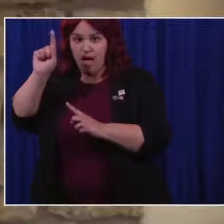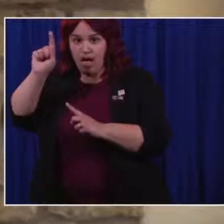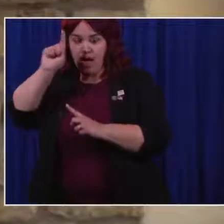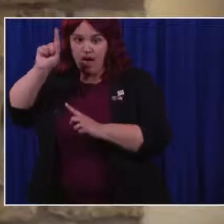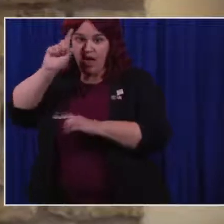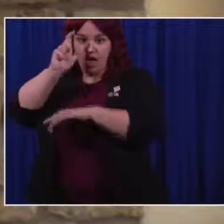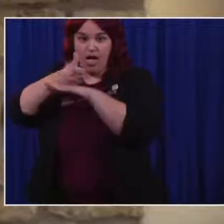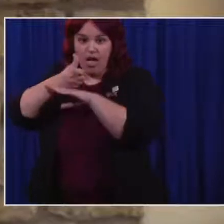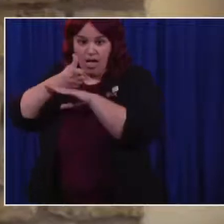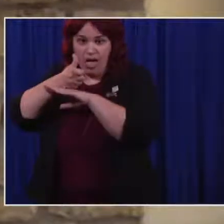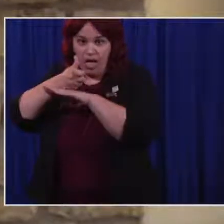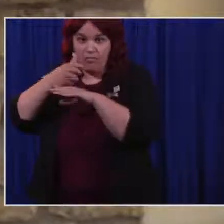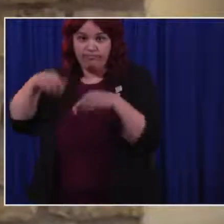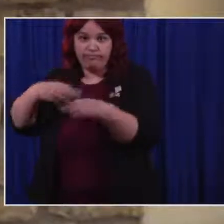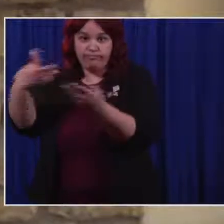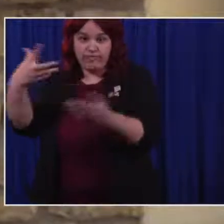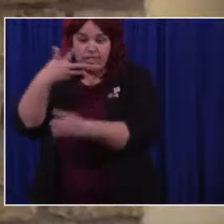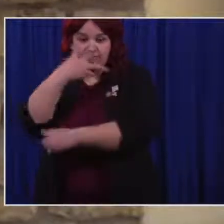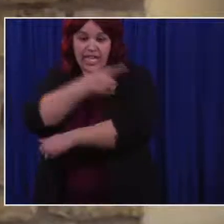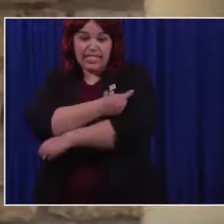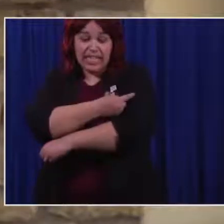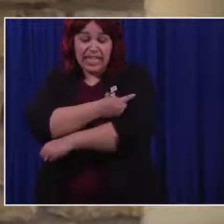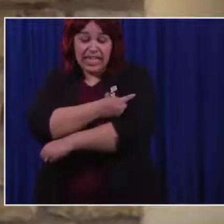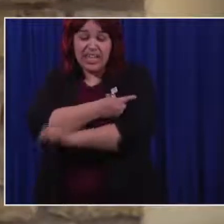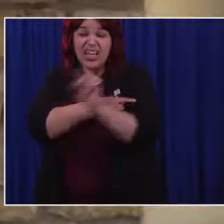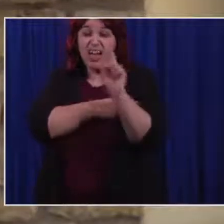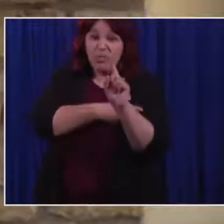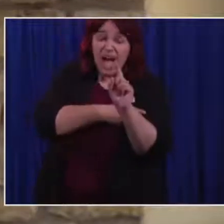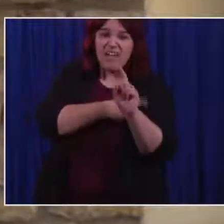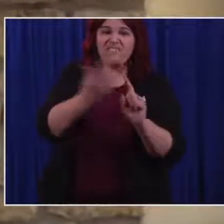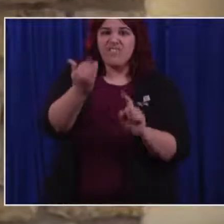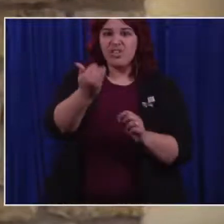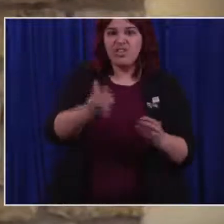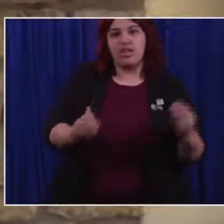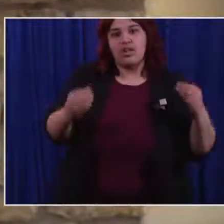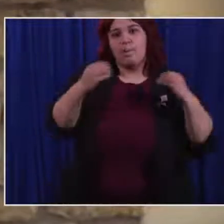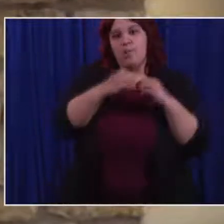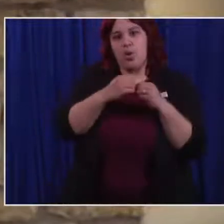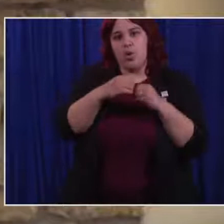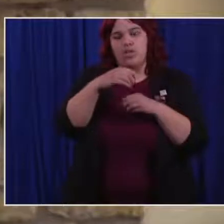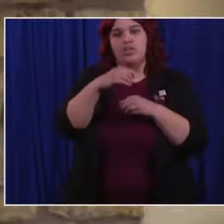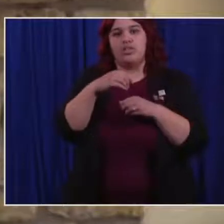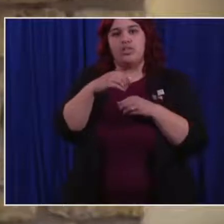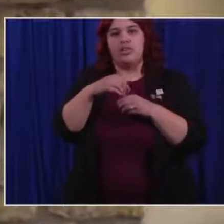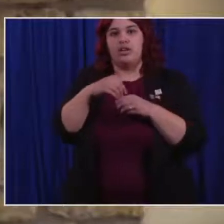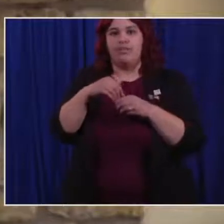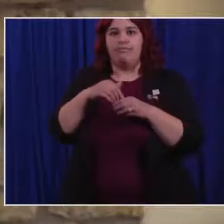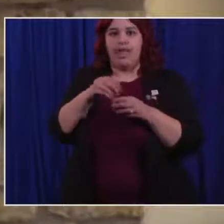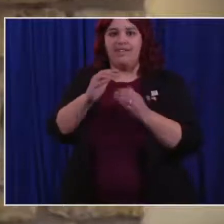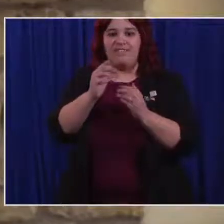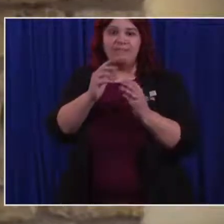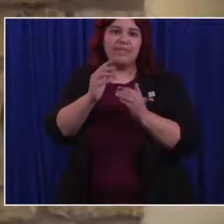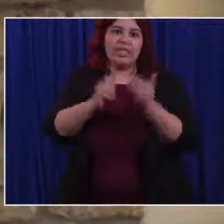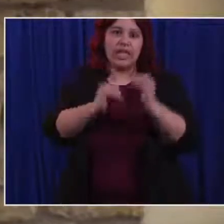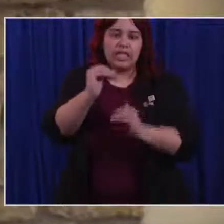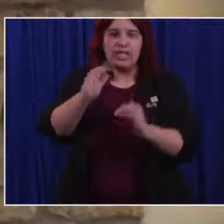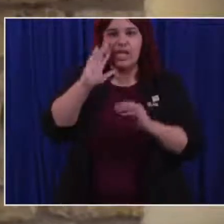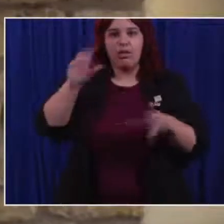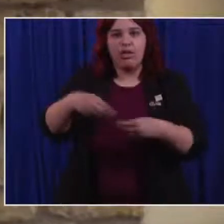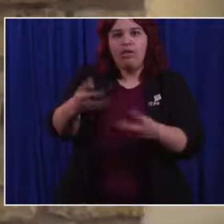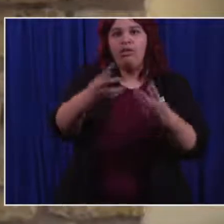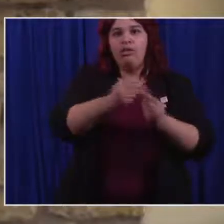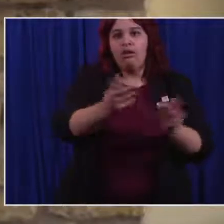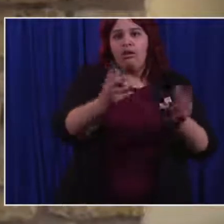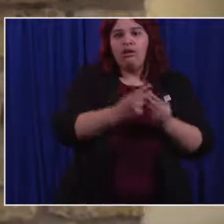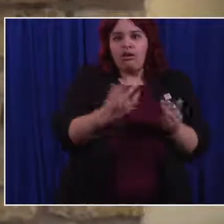site in Cleveland, but an additional 15 other sites around the state. 4 of those 15 will be actually mobile clinics,